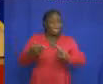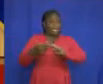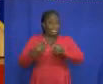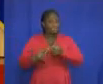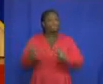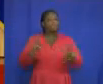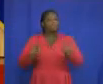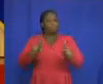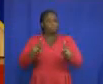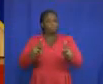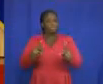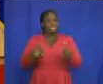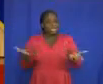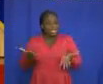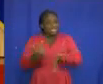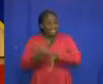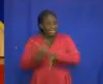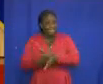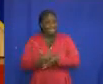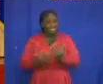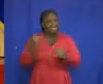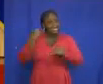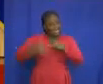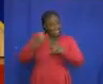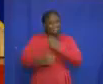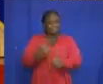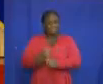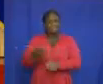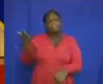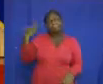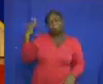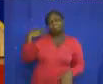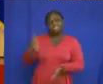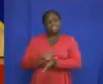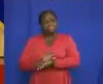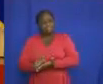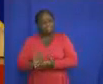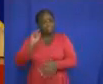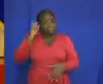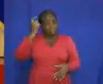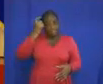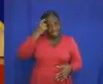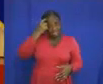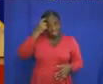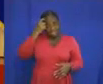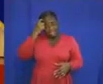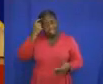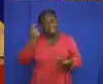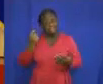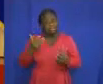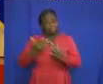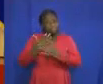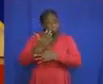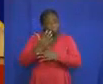the end of the year. In the past few days, government has, through COVAX, received